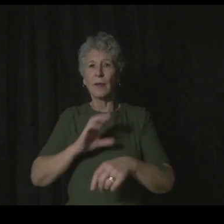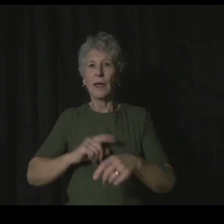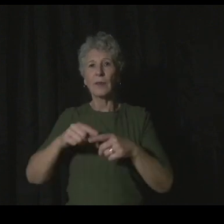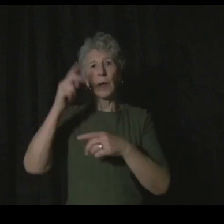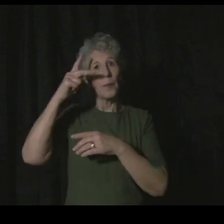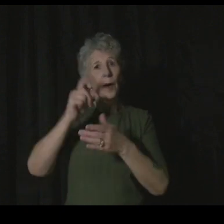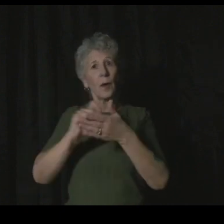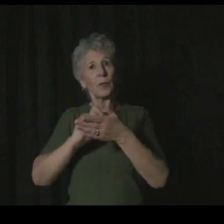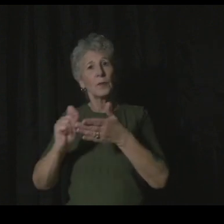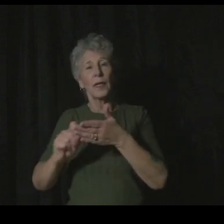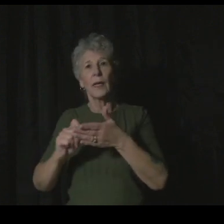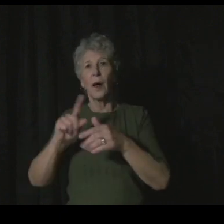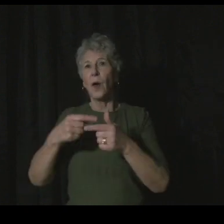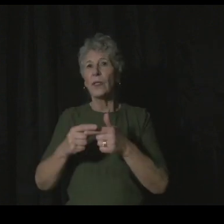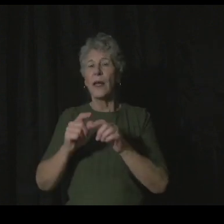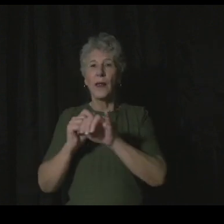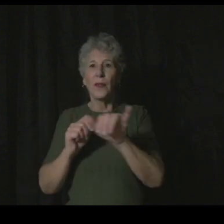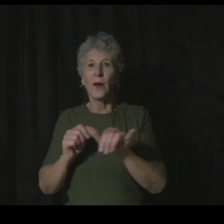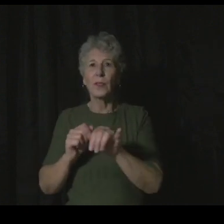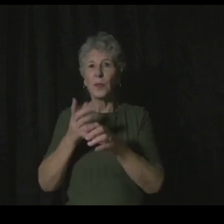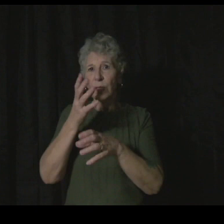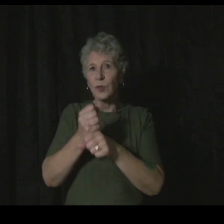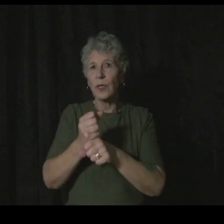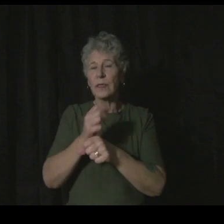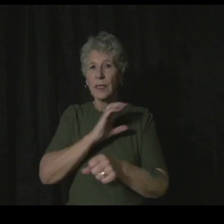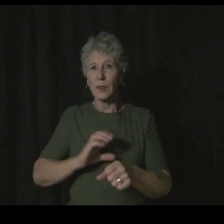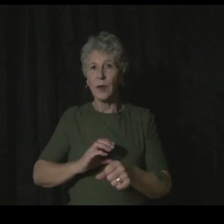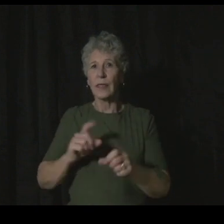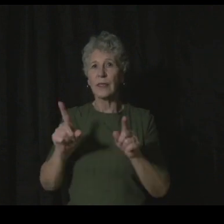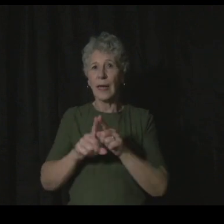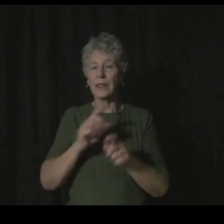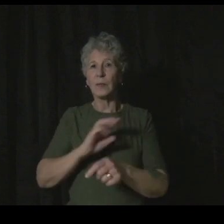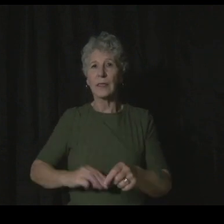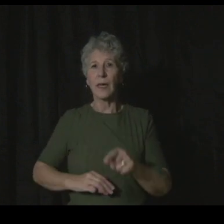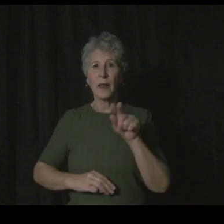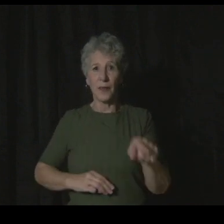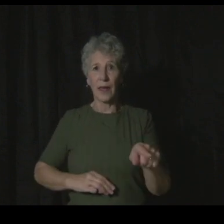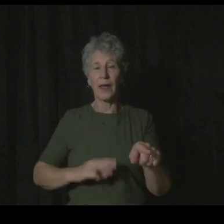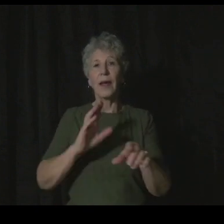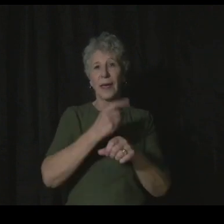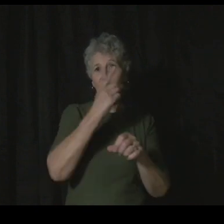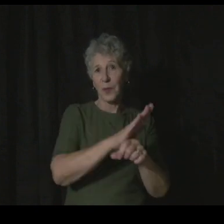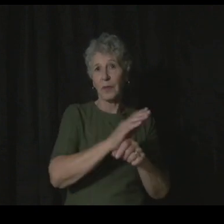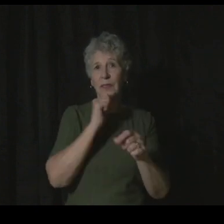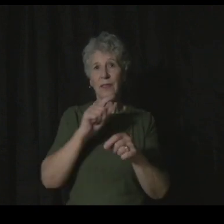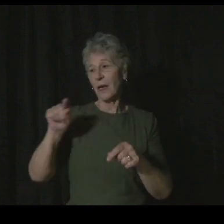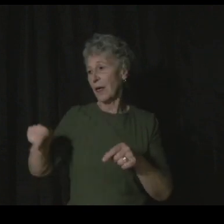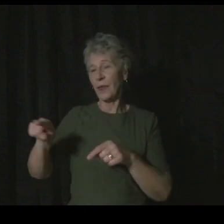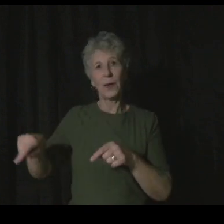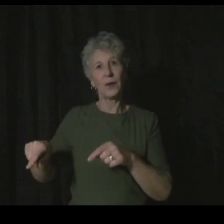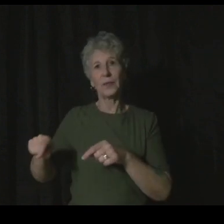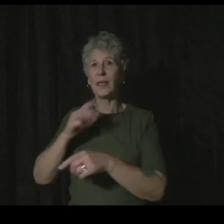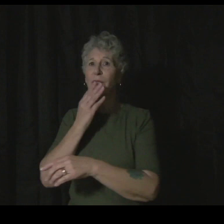writing, only those who have trusted Christ as Messiah are the inheritors of this promise, not just because you're